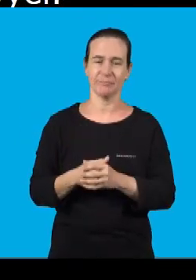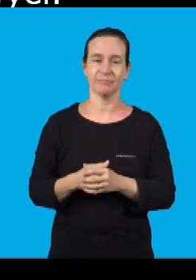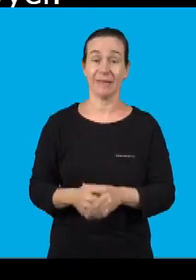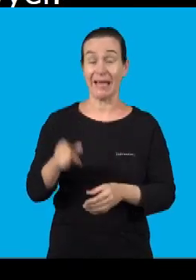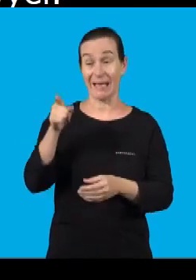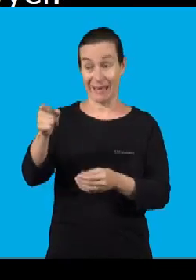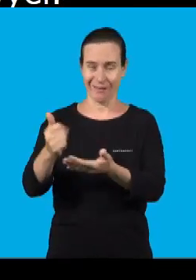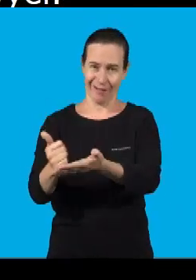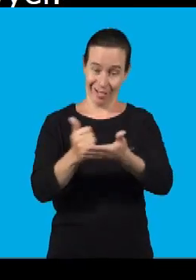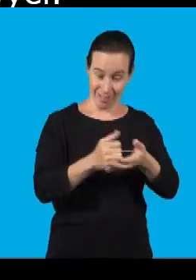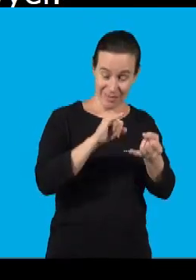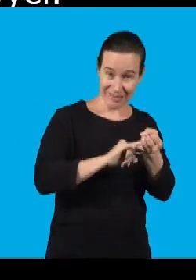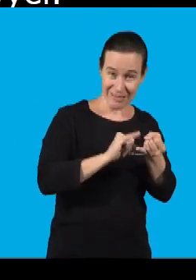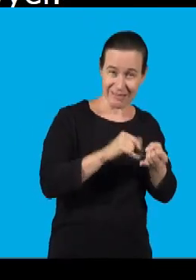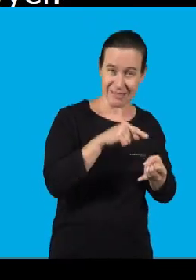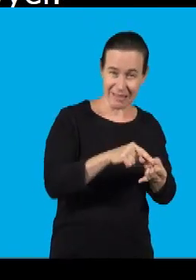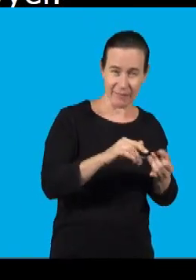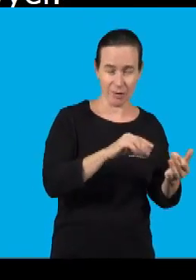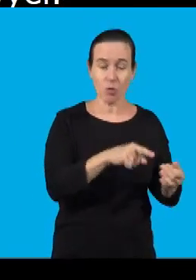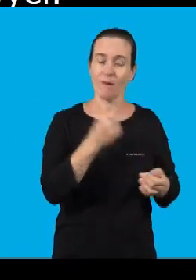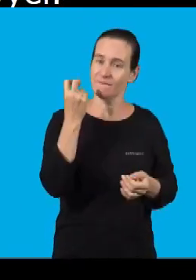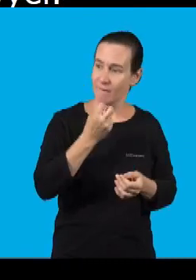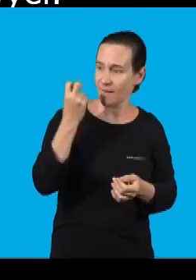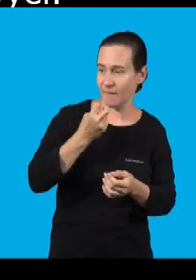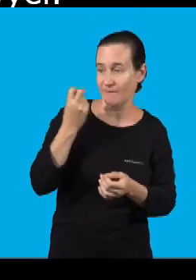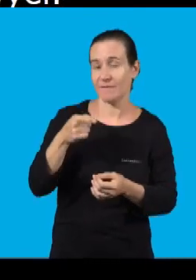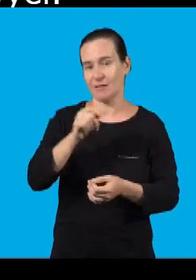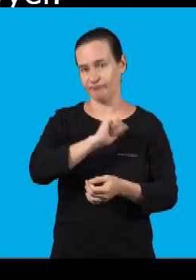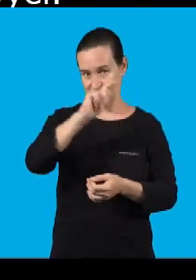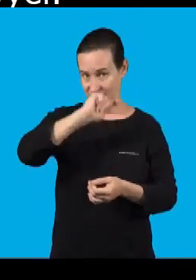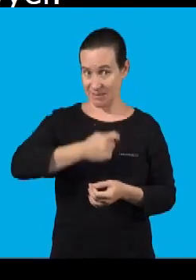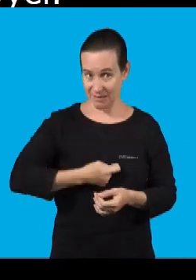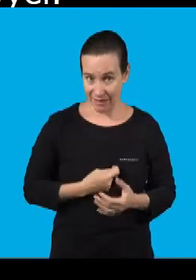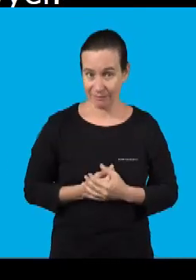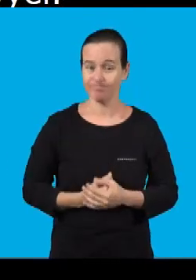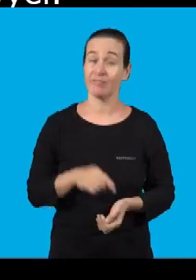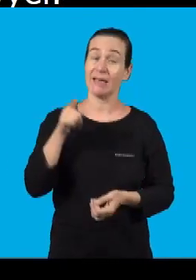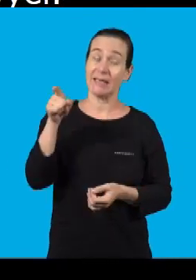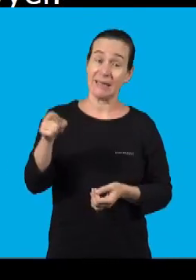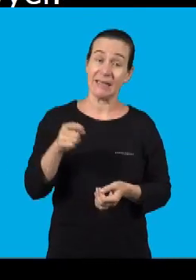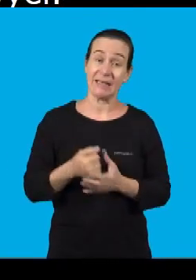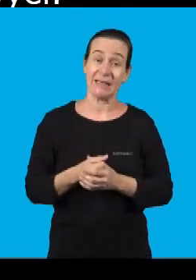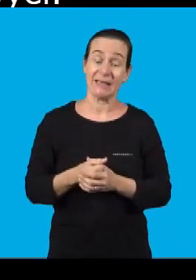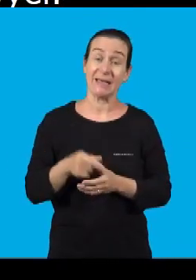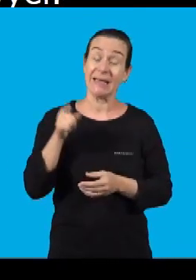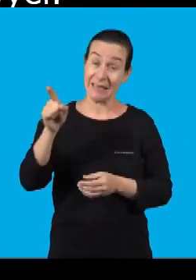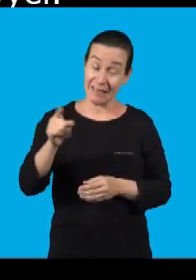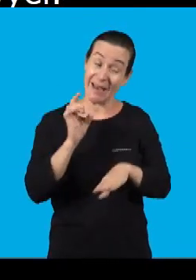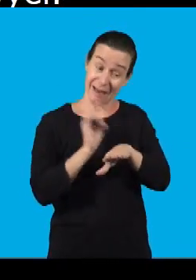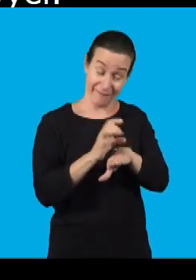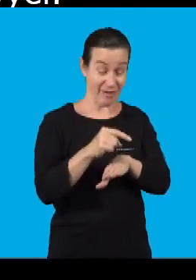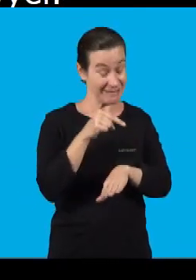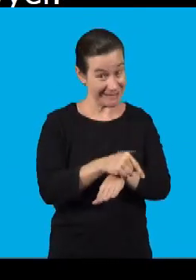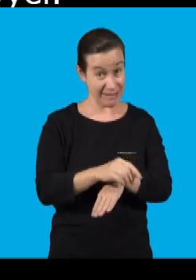He assists Stephen Khumalo in his search for Absalom. Also, he recommends to Stephen Khumalo